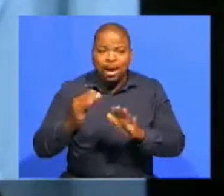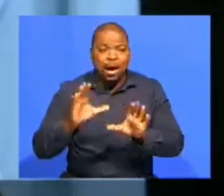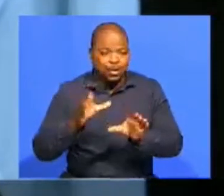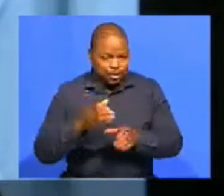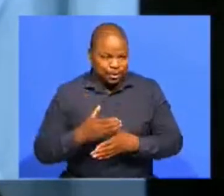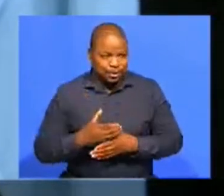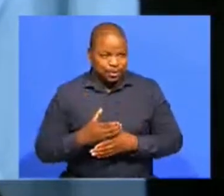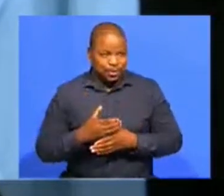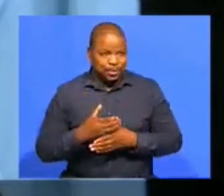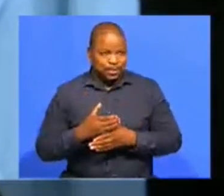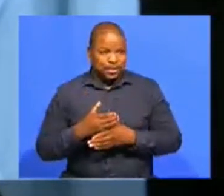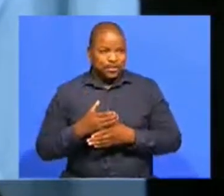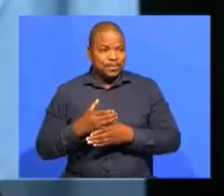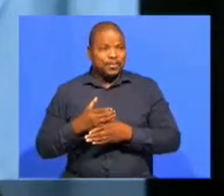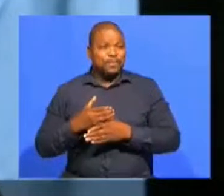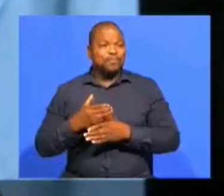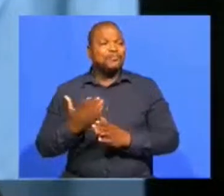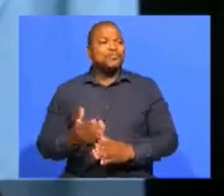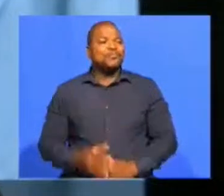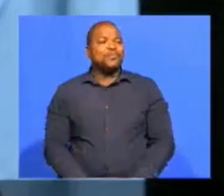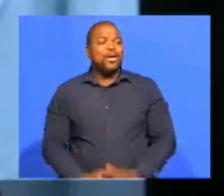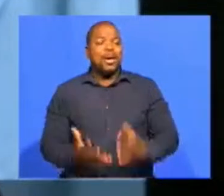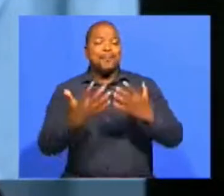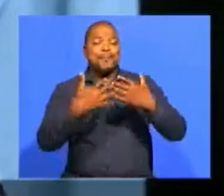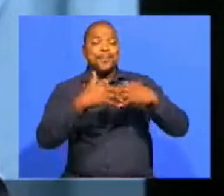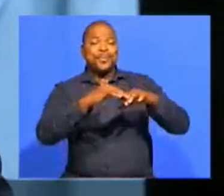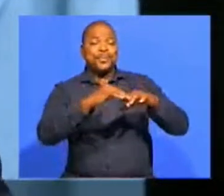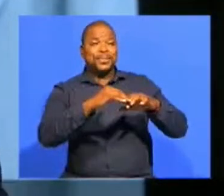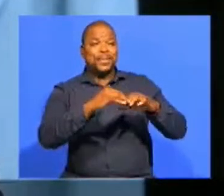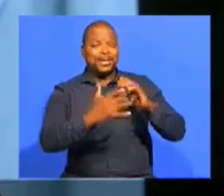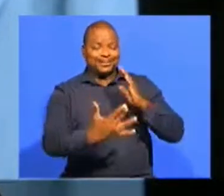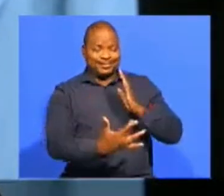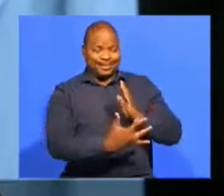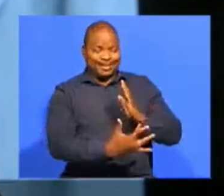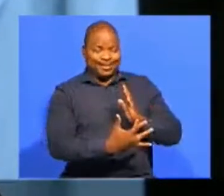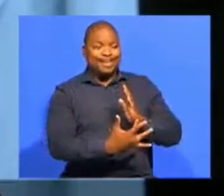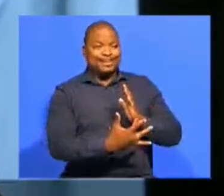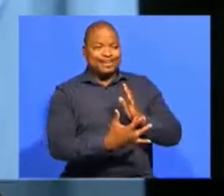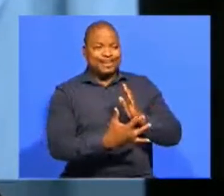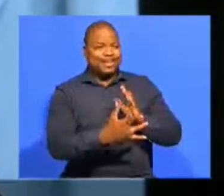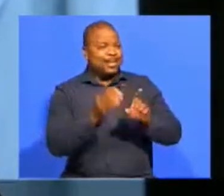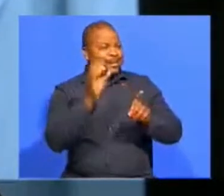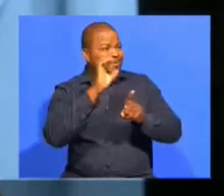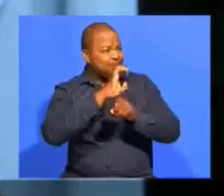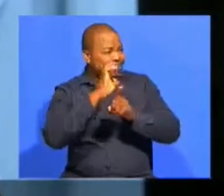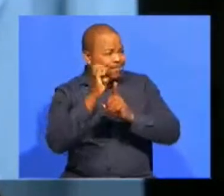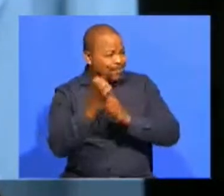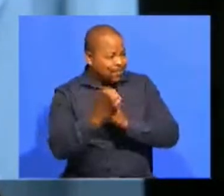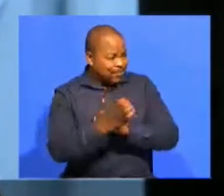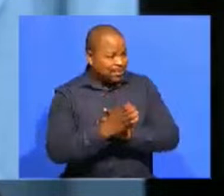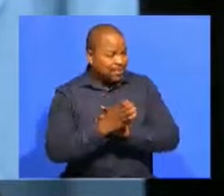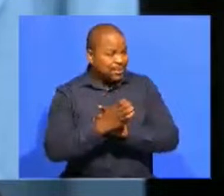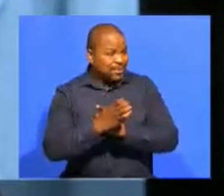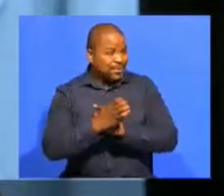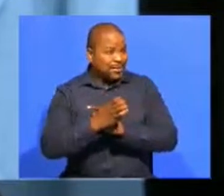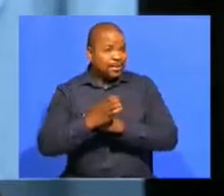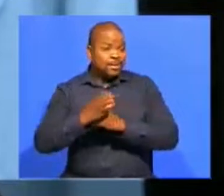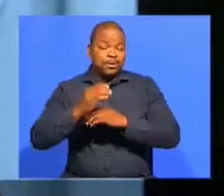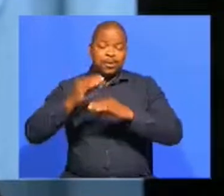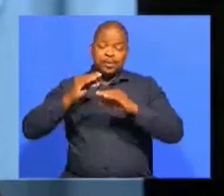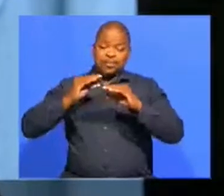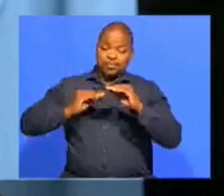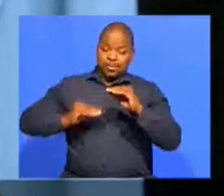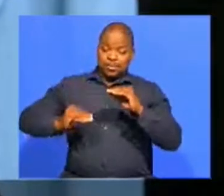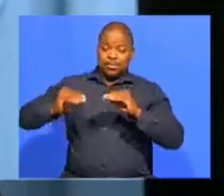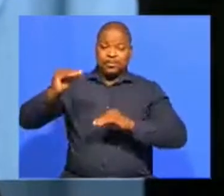reforms, balancing economic diversification with technological and environmental